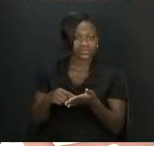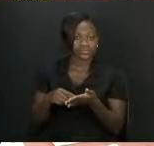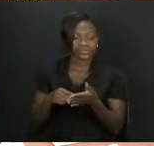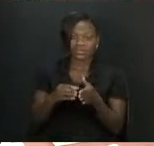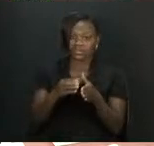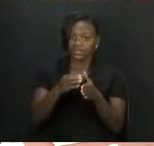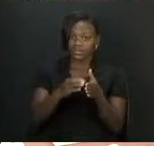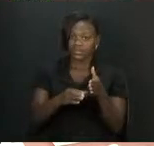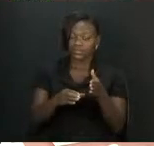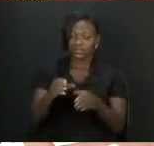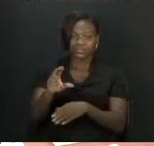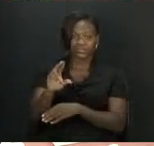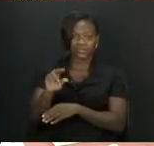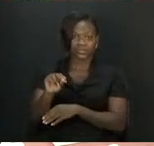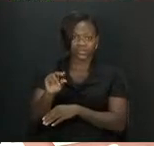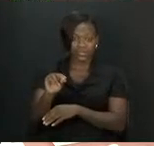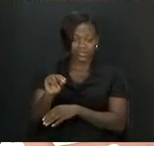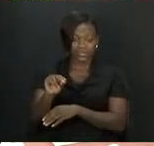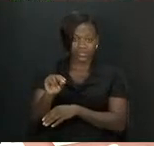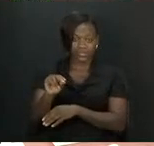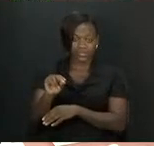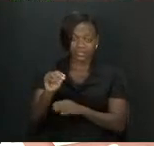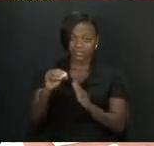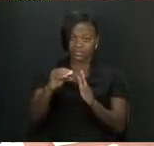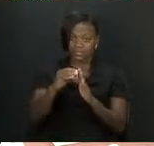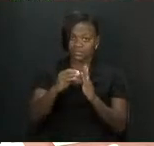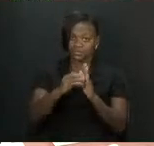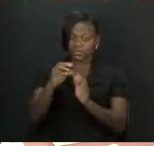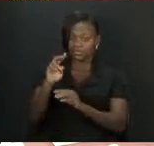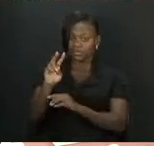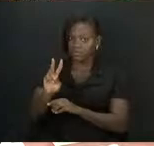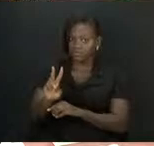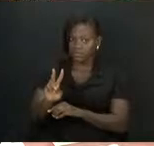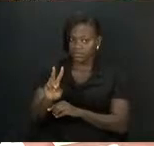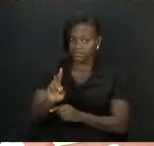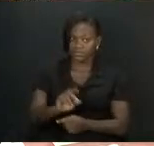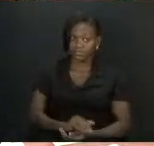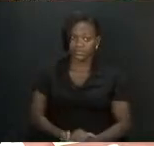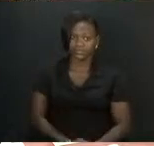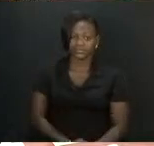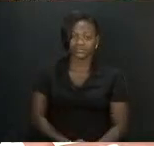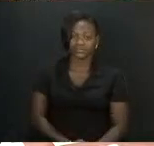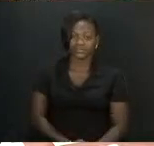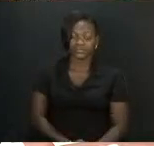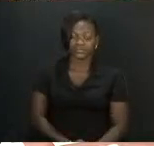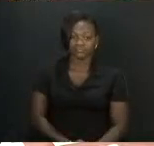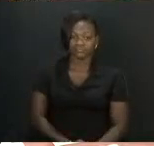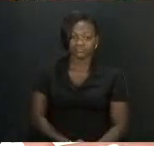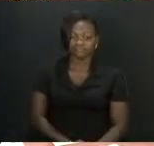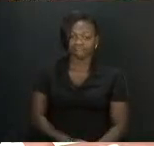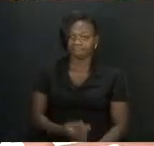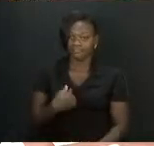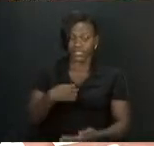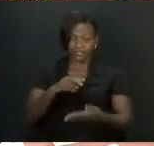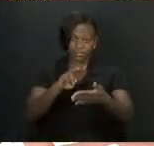column 30, paragraph 2. And with your leave, Speaker, I